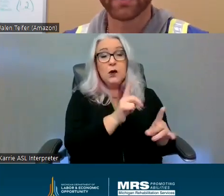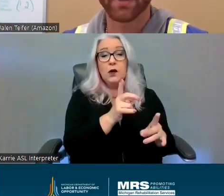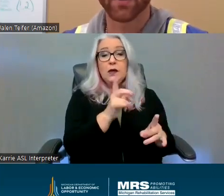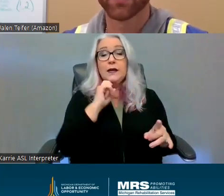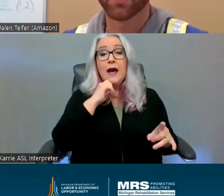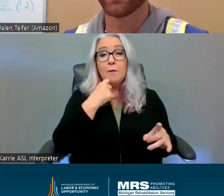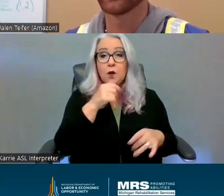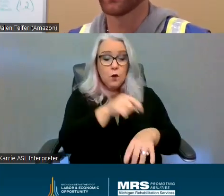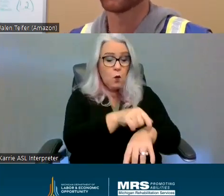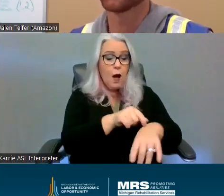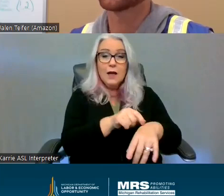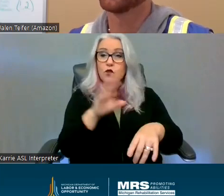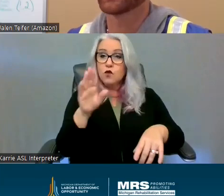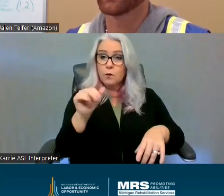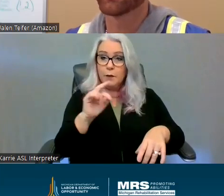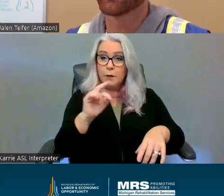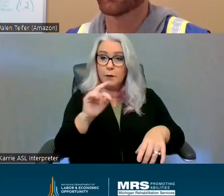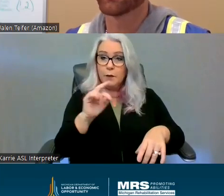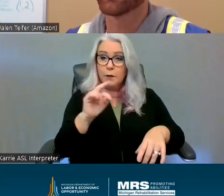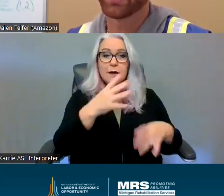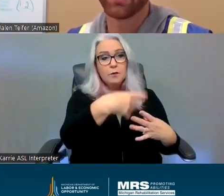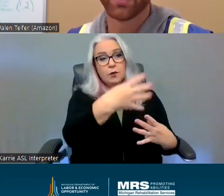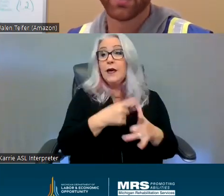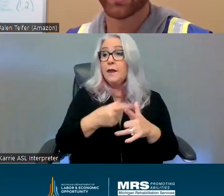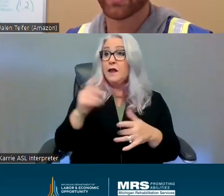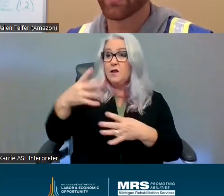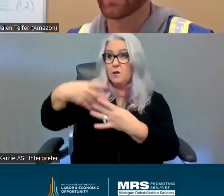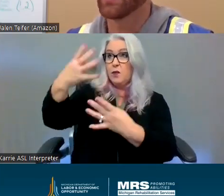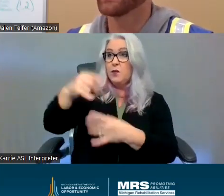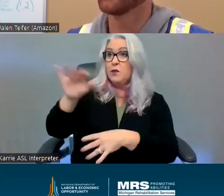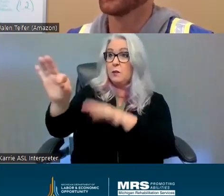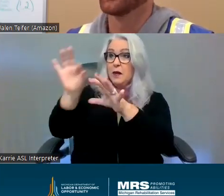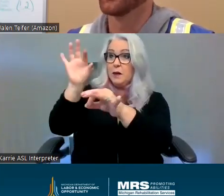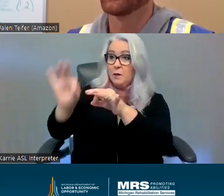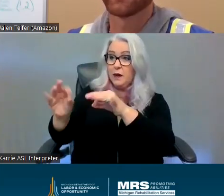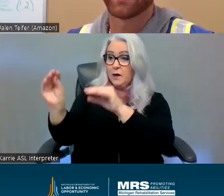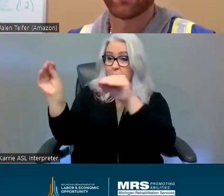a screen that comes up and the item is actually picked out of a bin, put down a line,